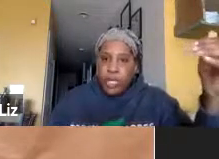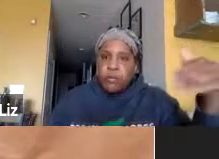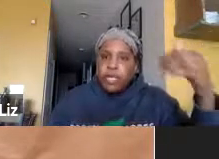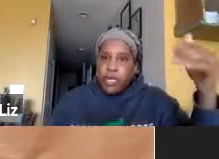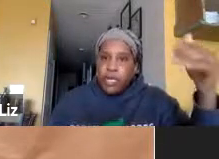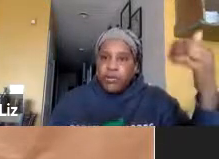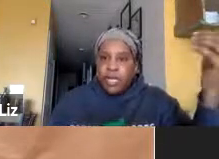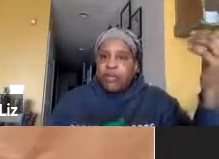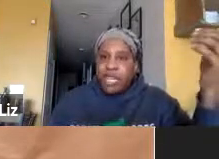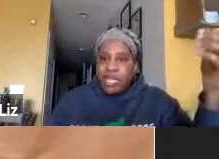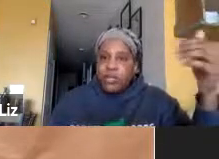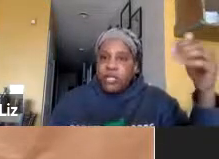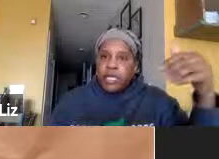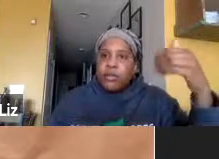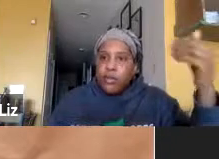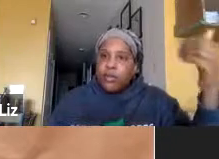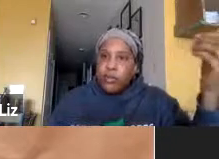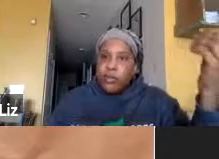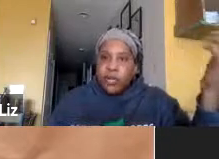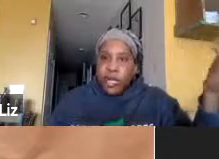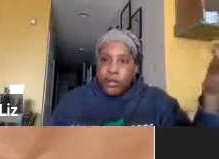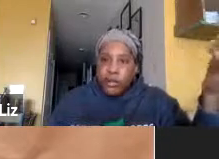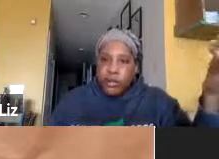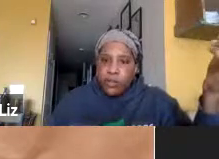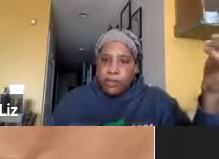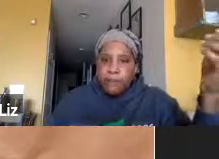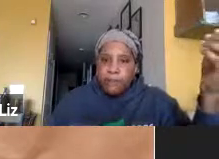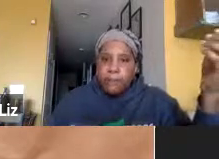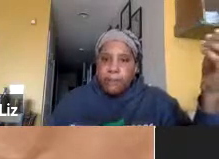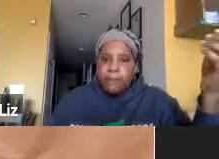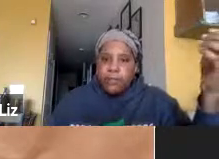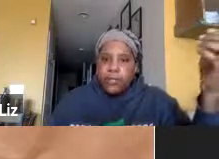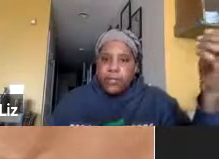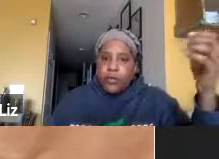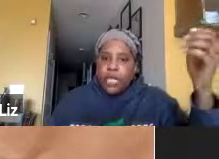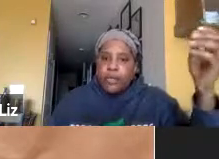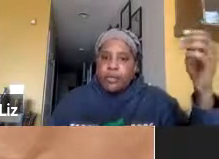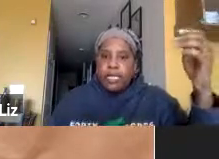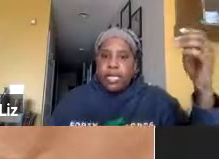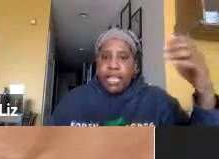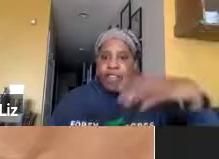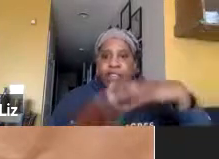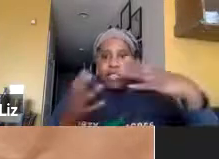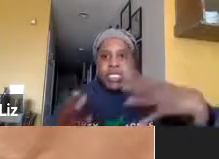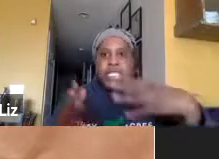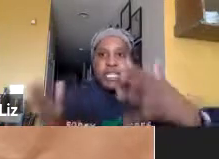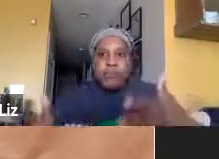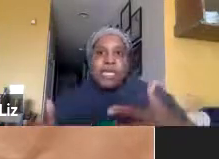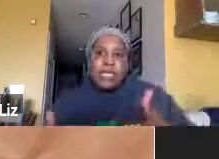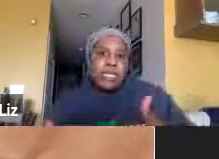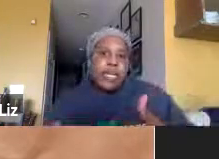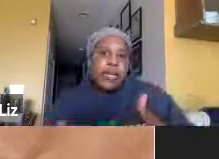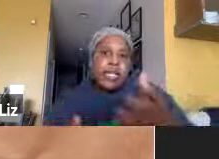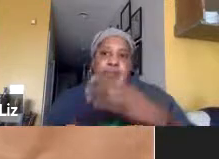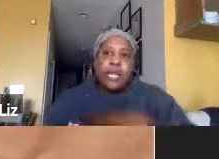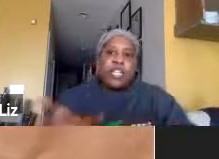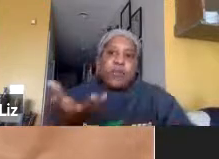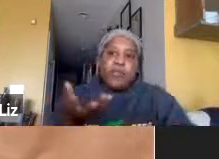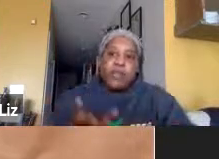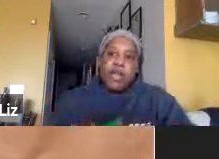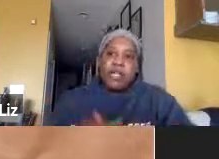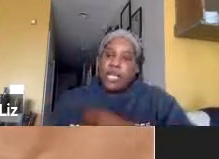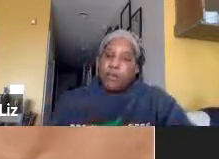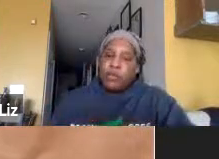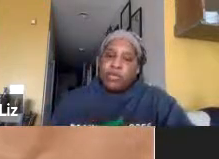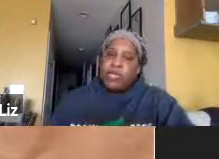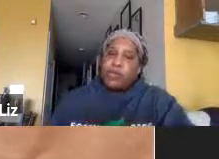disposable income that they are spending regularly on food for their household. So then if I could see that the money is there, then it's my job